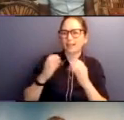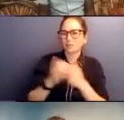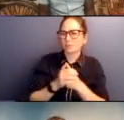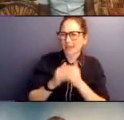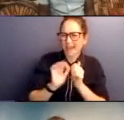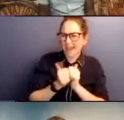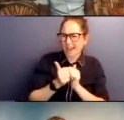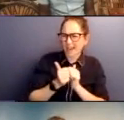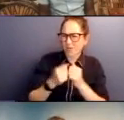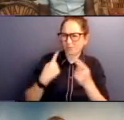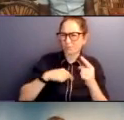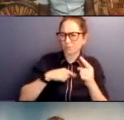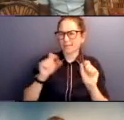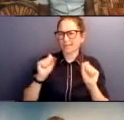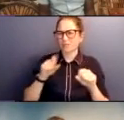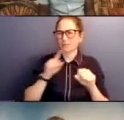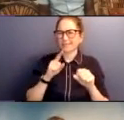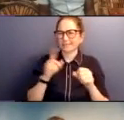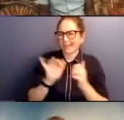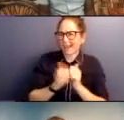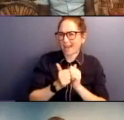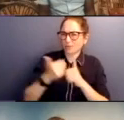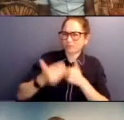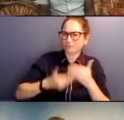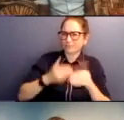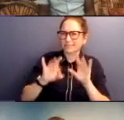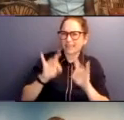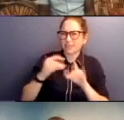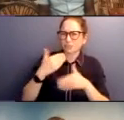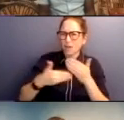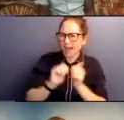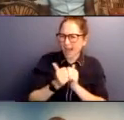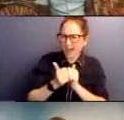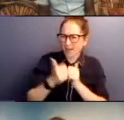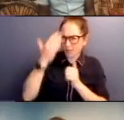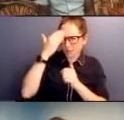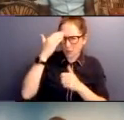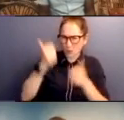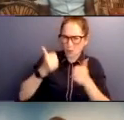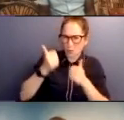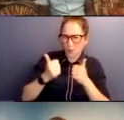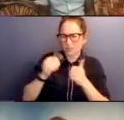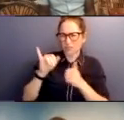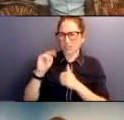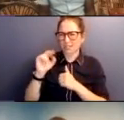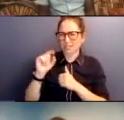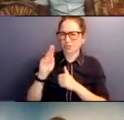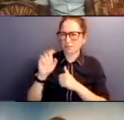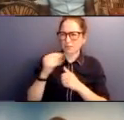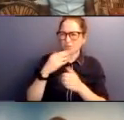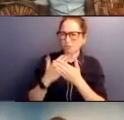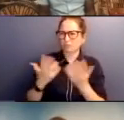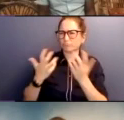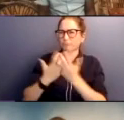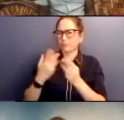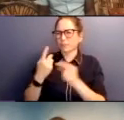go about how do we go through the selection process? How do we know which instrument is appropriate for